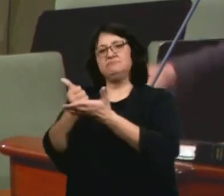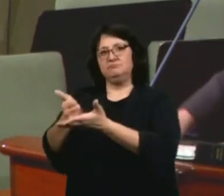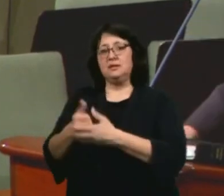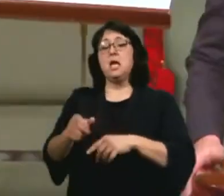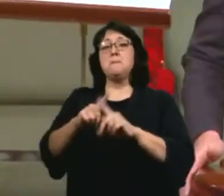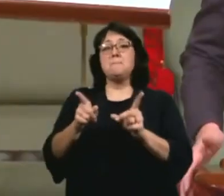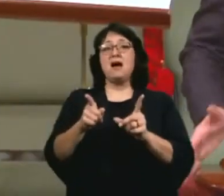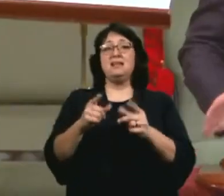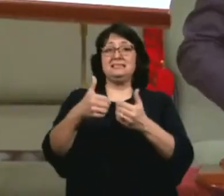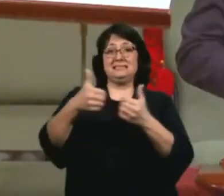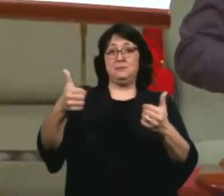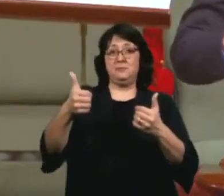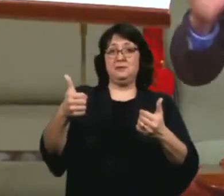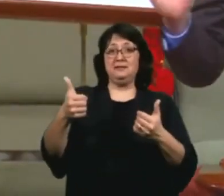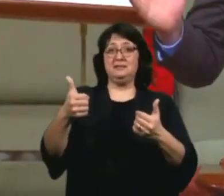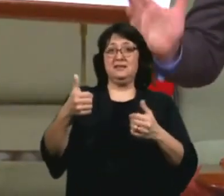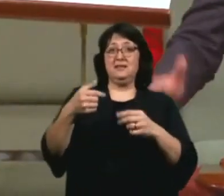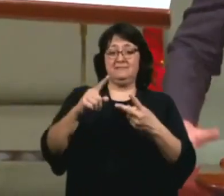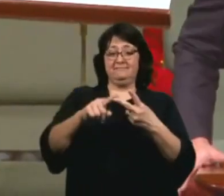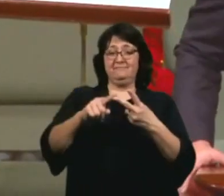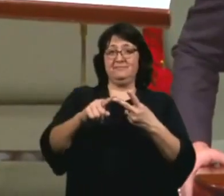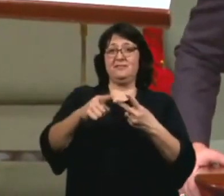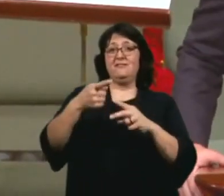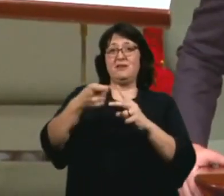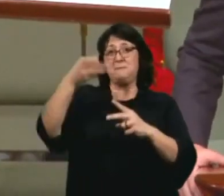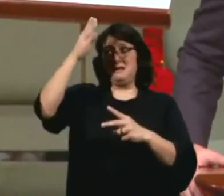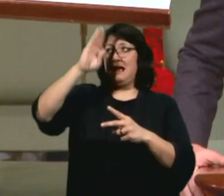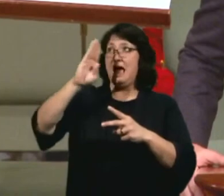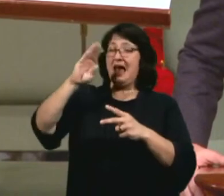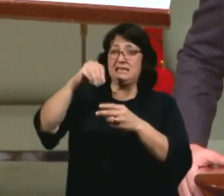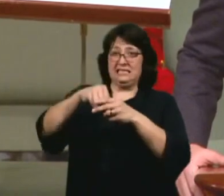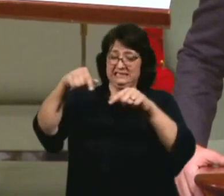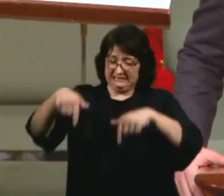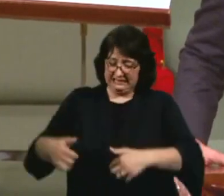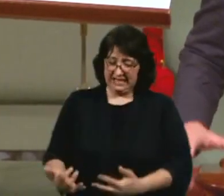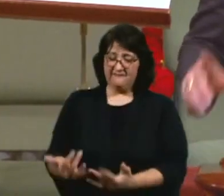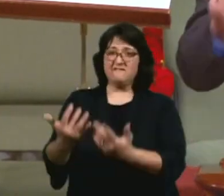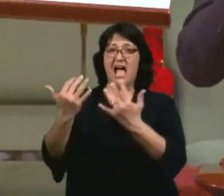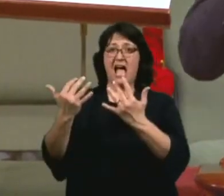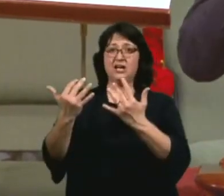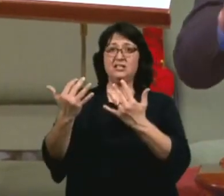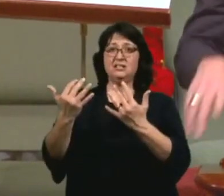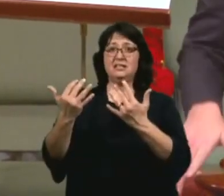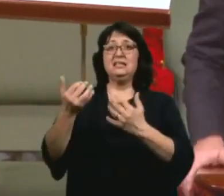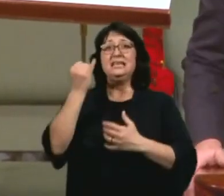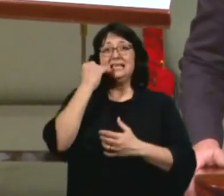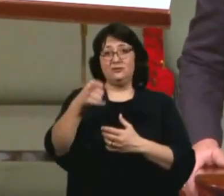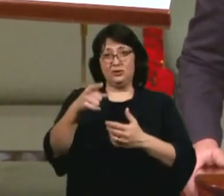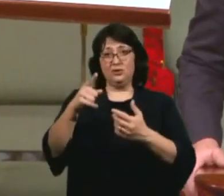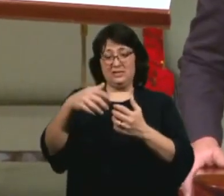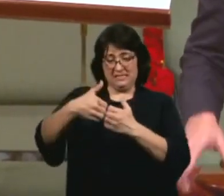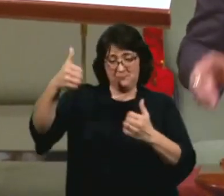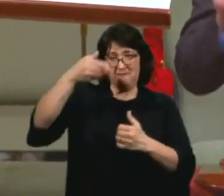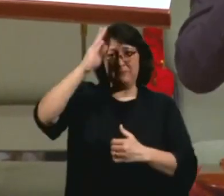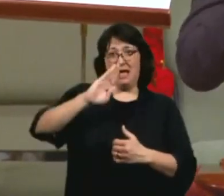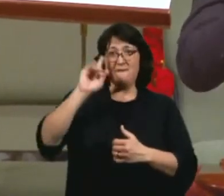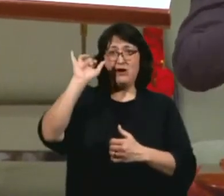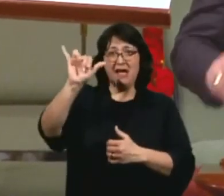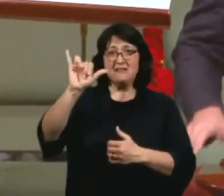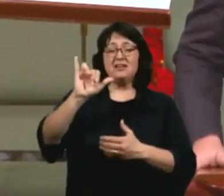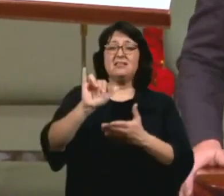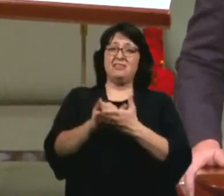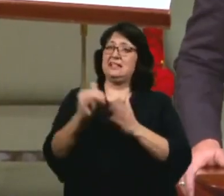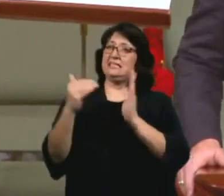death, and that's to be separated from God forever in the lake of fire. Anyone who's ever separated from God forever, it's against God's